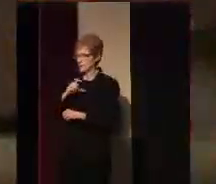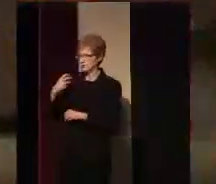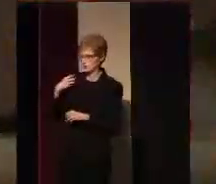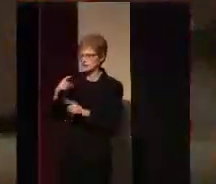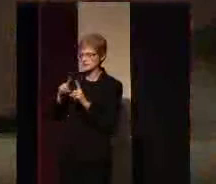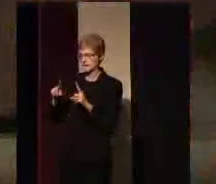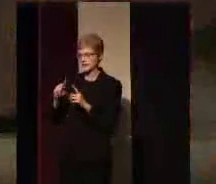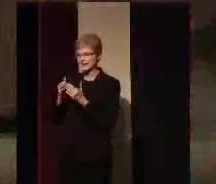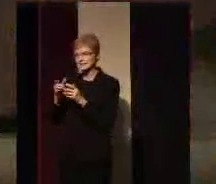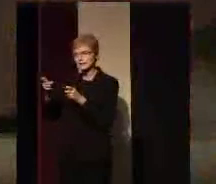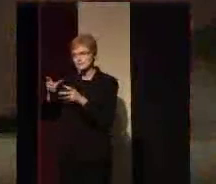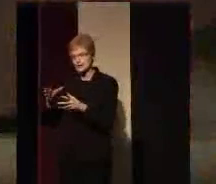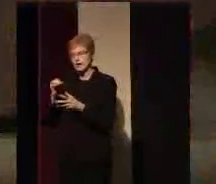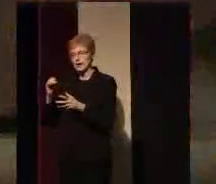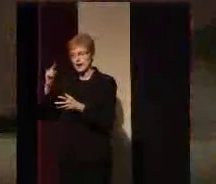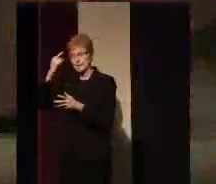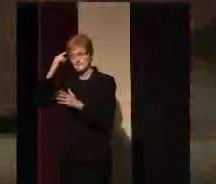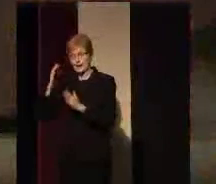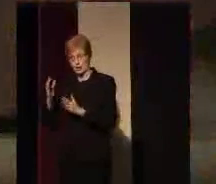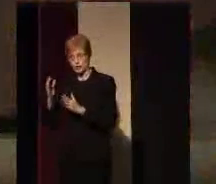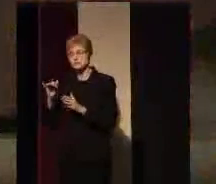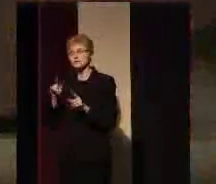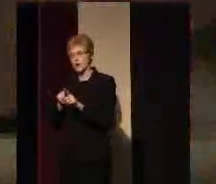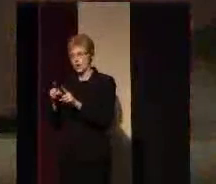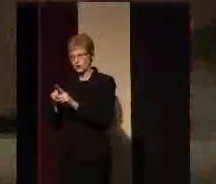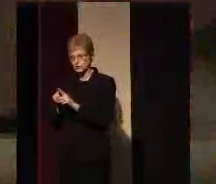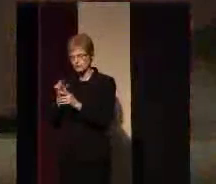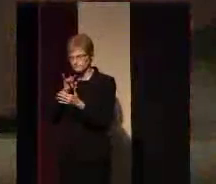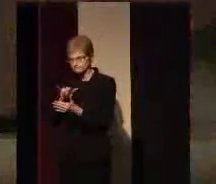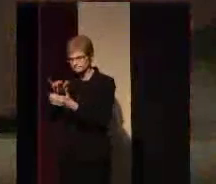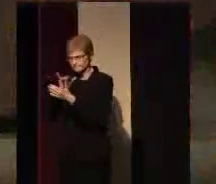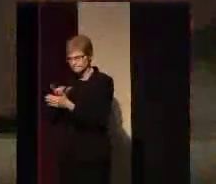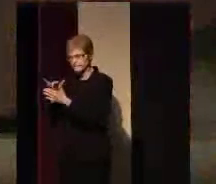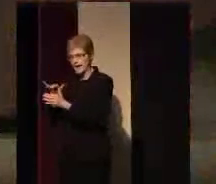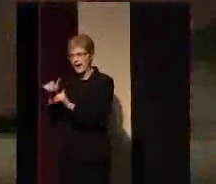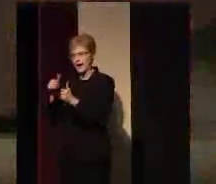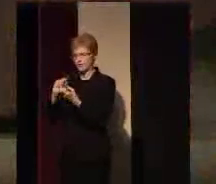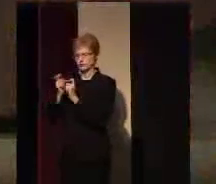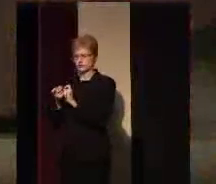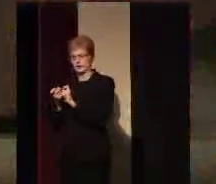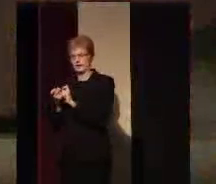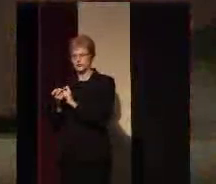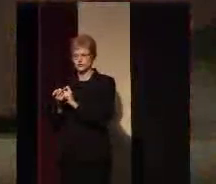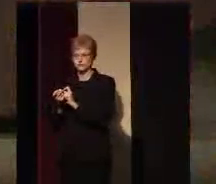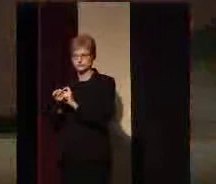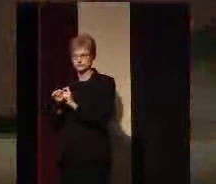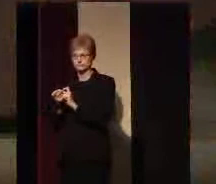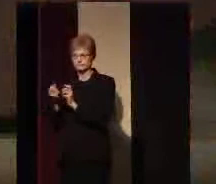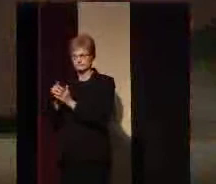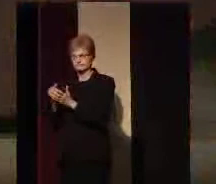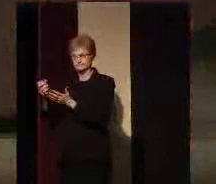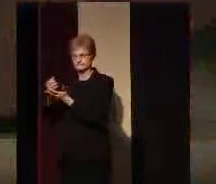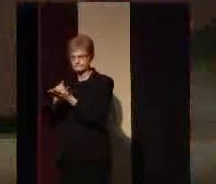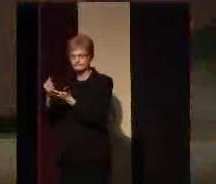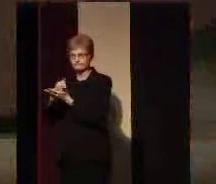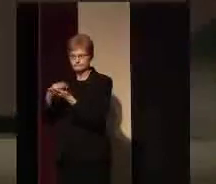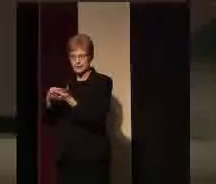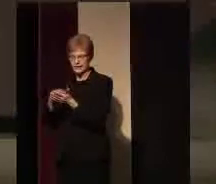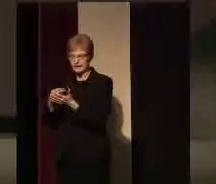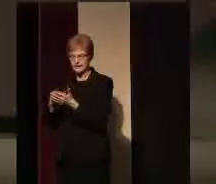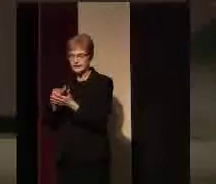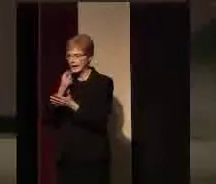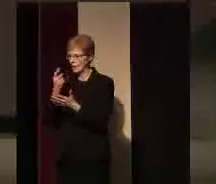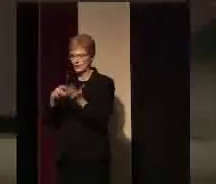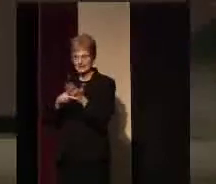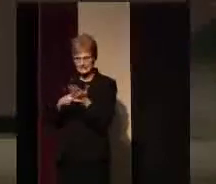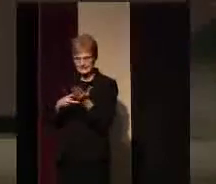the city managers and the mayors are looking at all the different ways in which they can change the way in which they pull in revenue. So it's not just tickets, it's